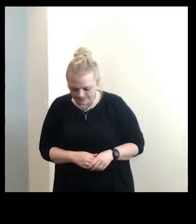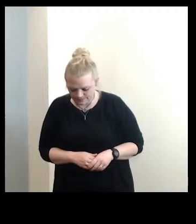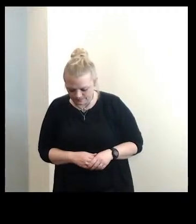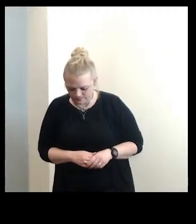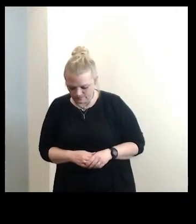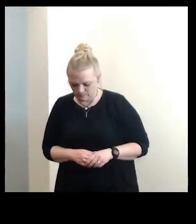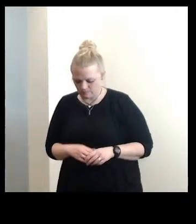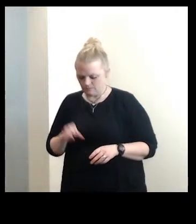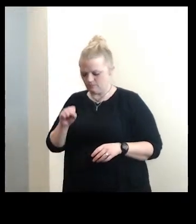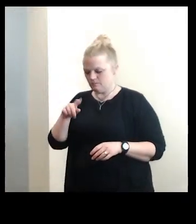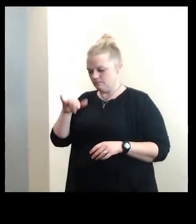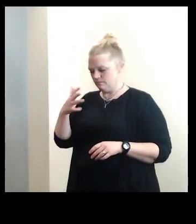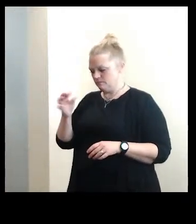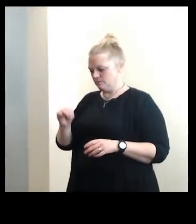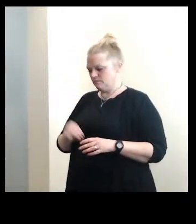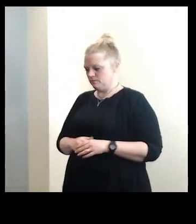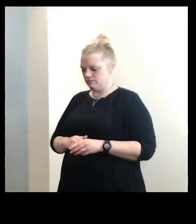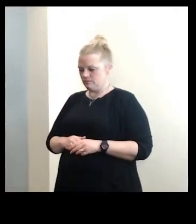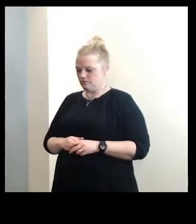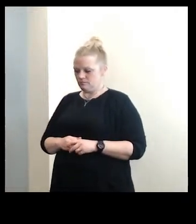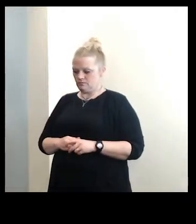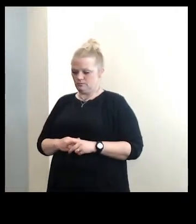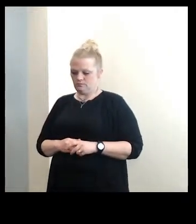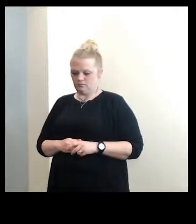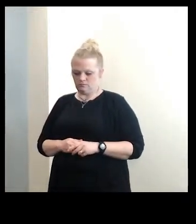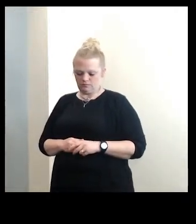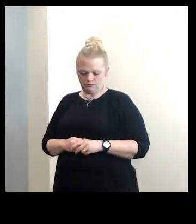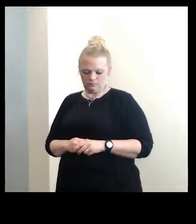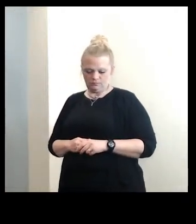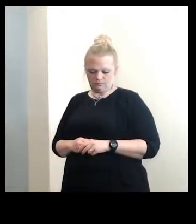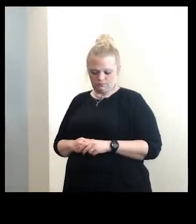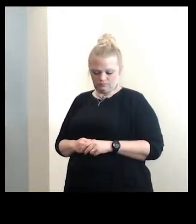Andy Young, any more questions, Andy?